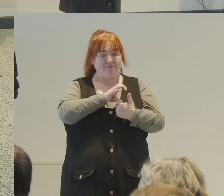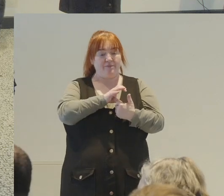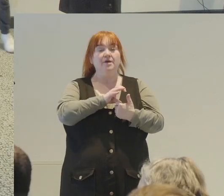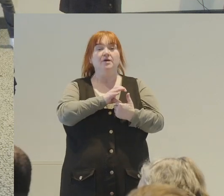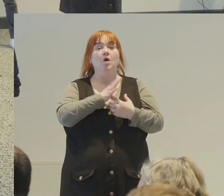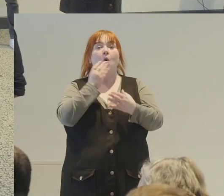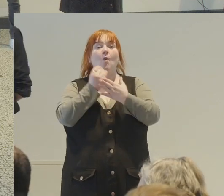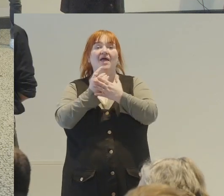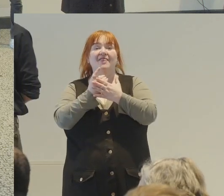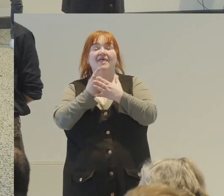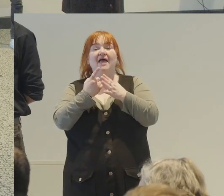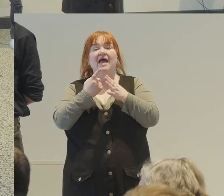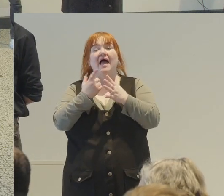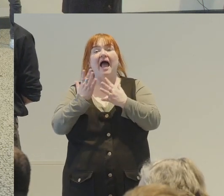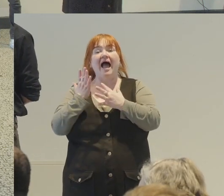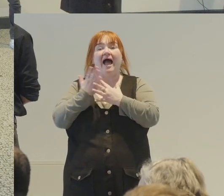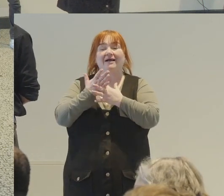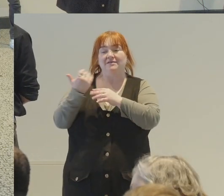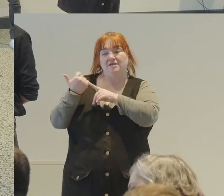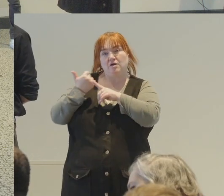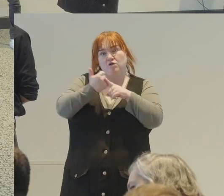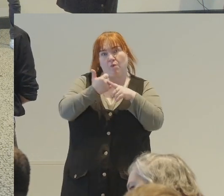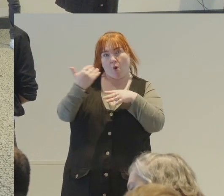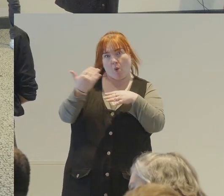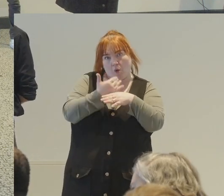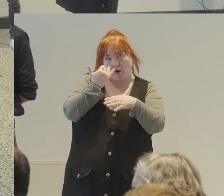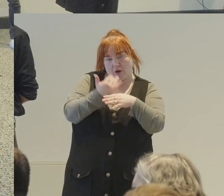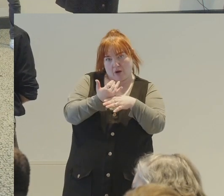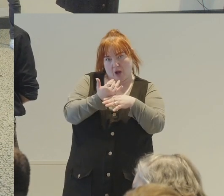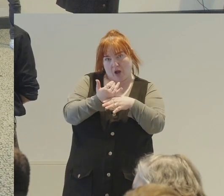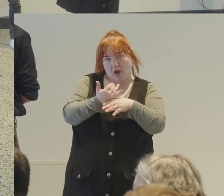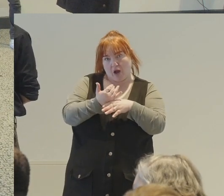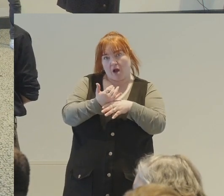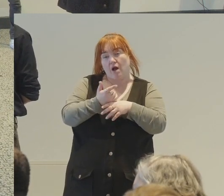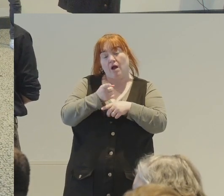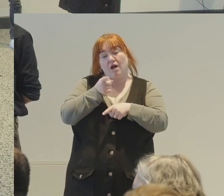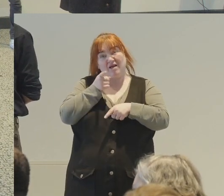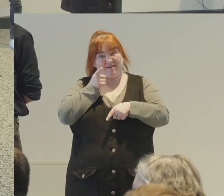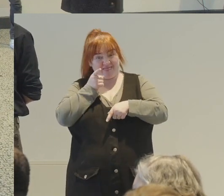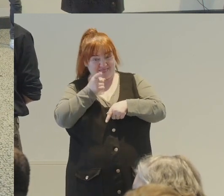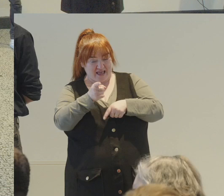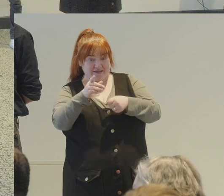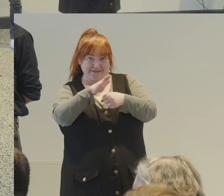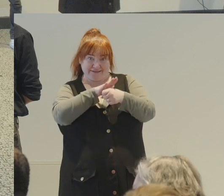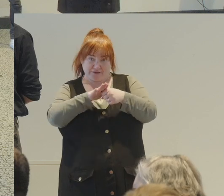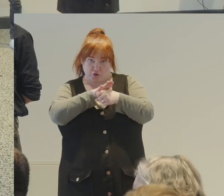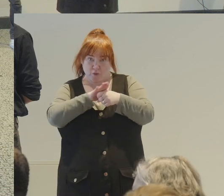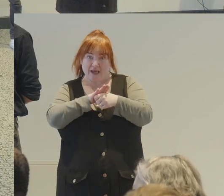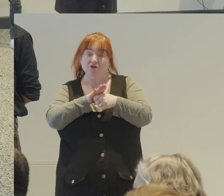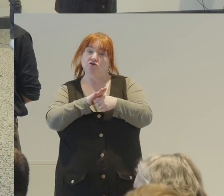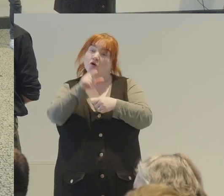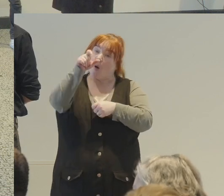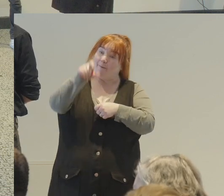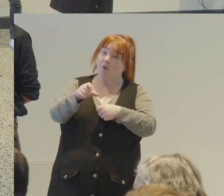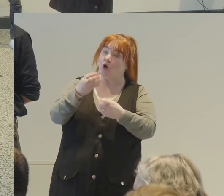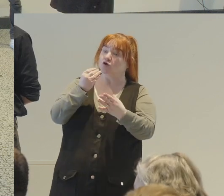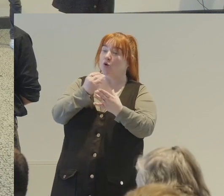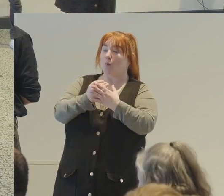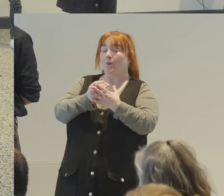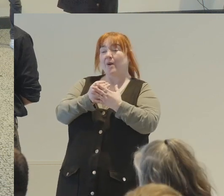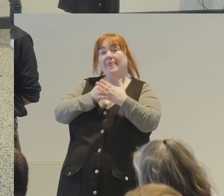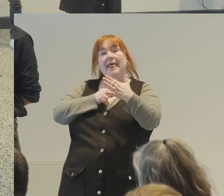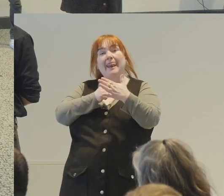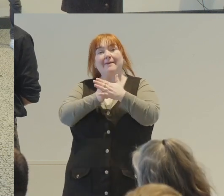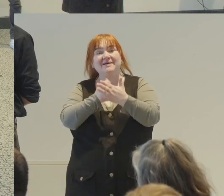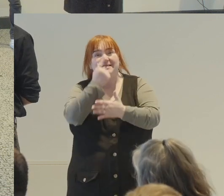support worker to be with people, would this be something someone with limited capacity to work would get